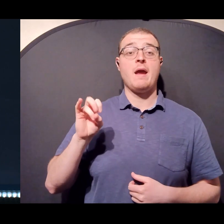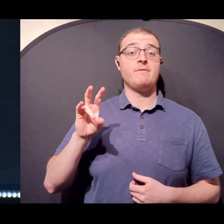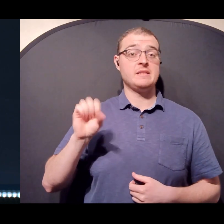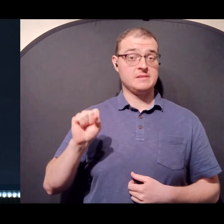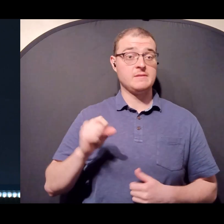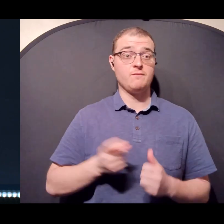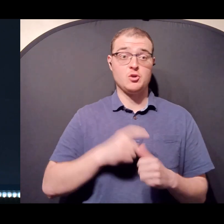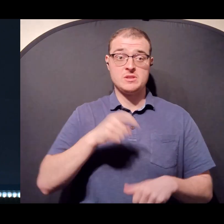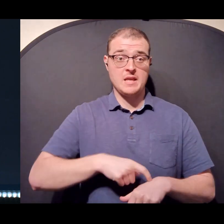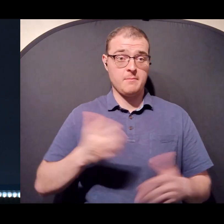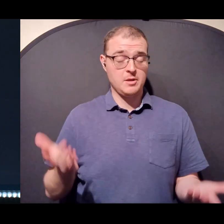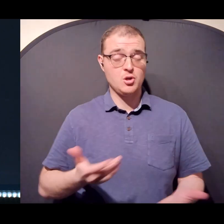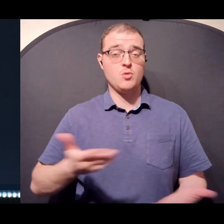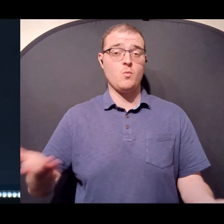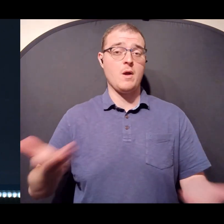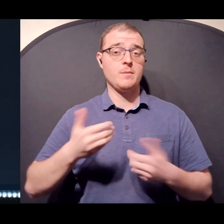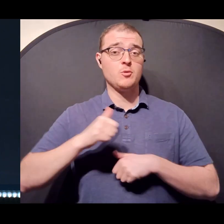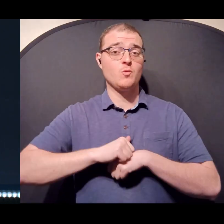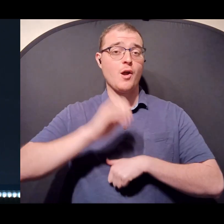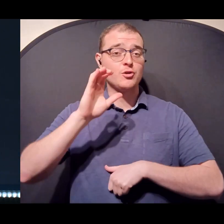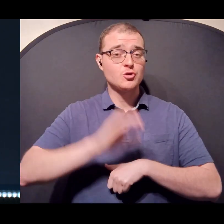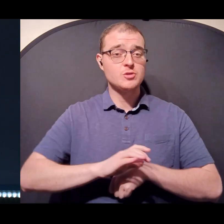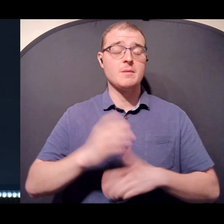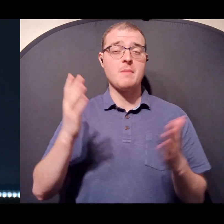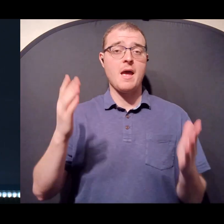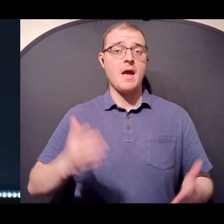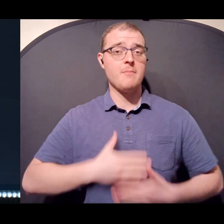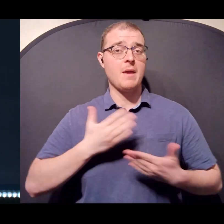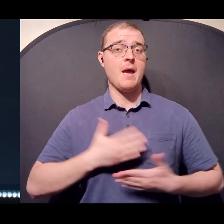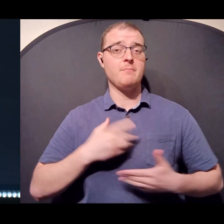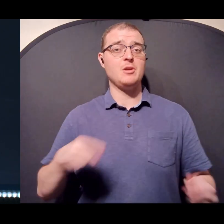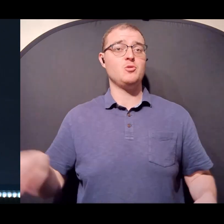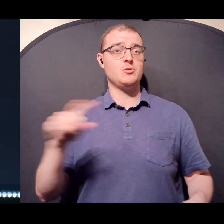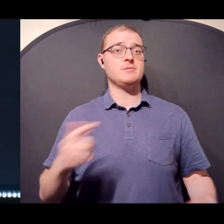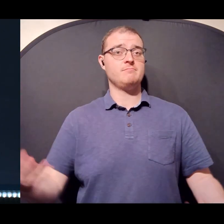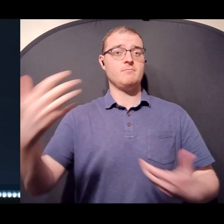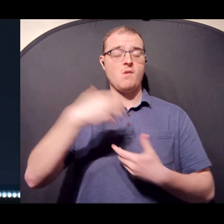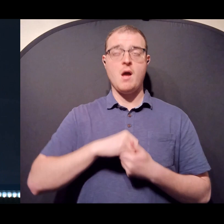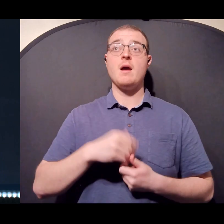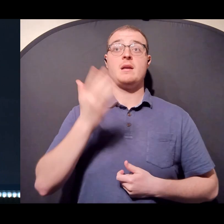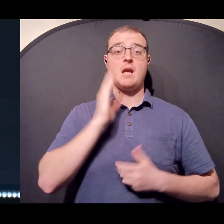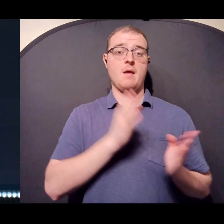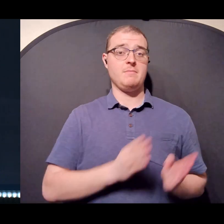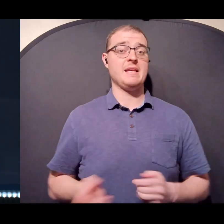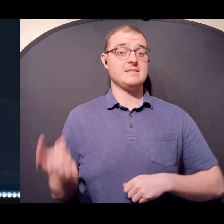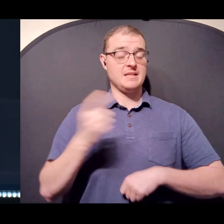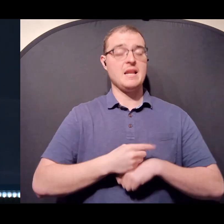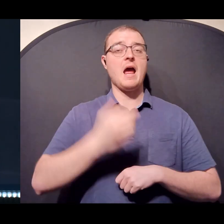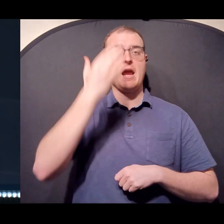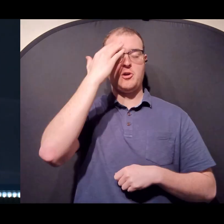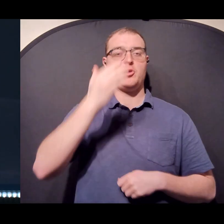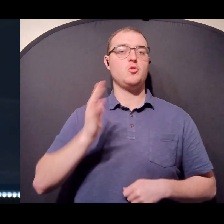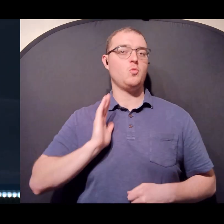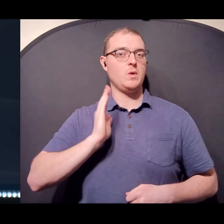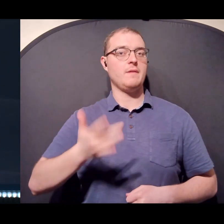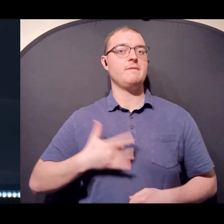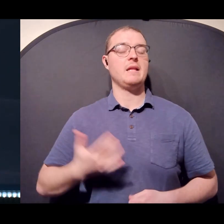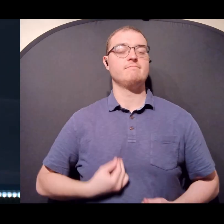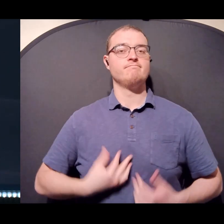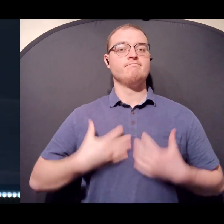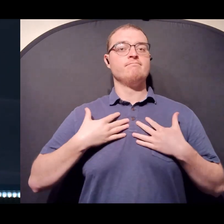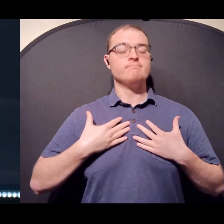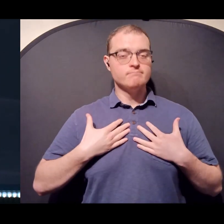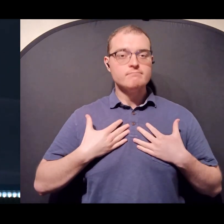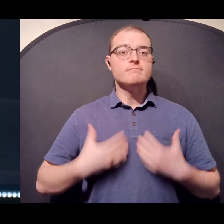My name is Travis. If it's your first time here, welcome to the Rock Church. I'm so glad you're with us today. God had this day planned for you, and I know that you'll